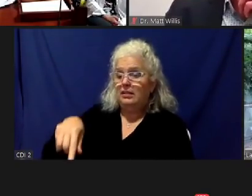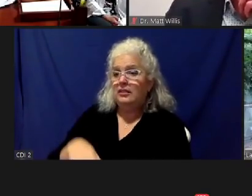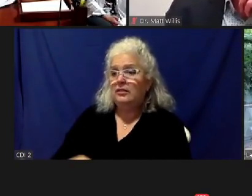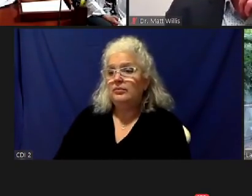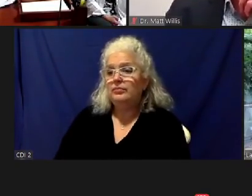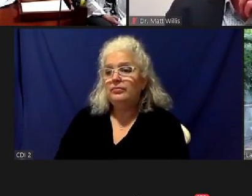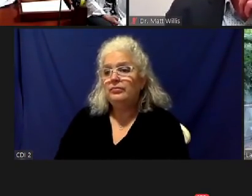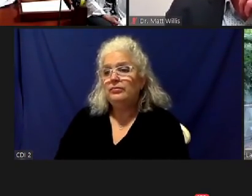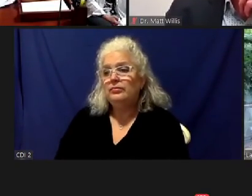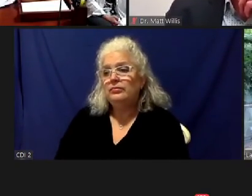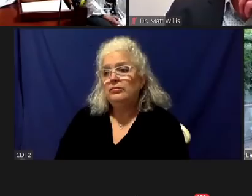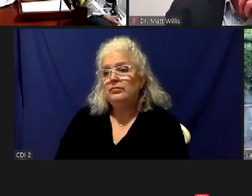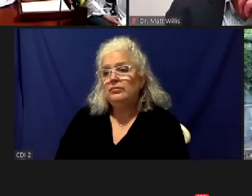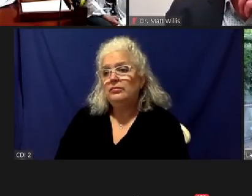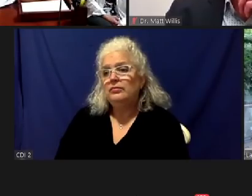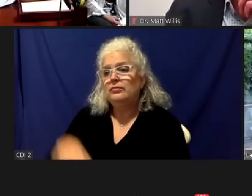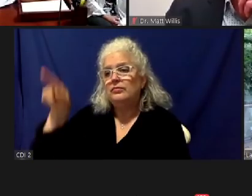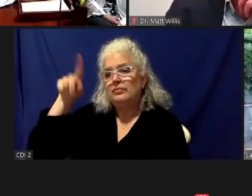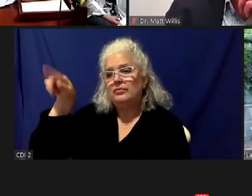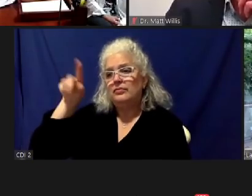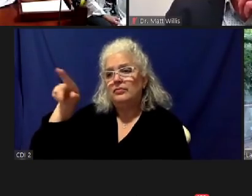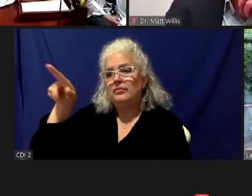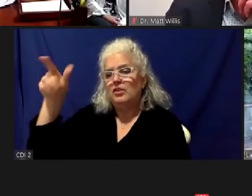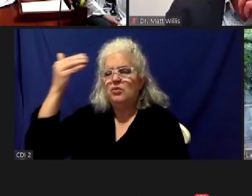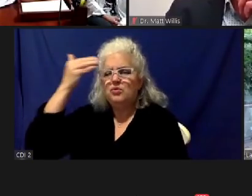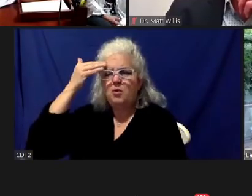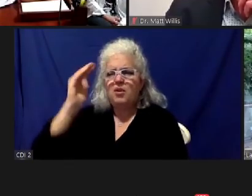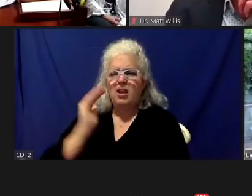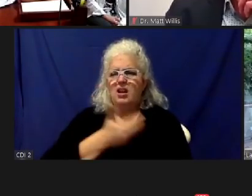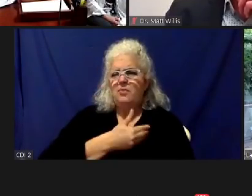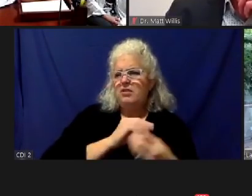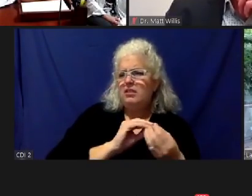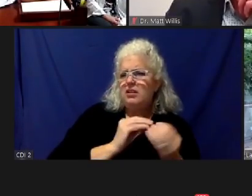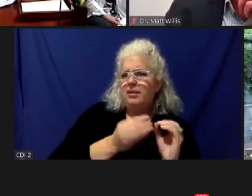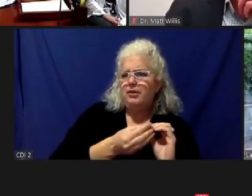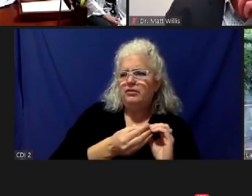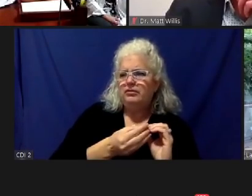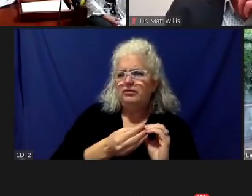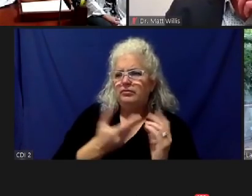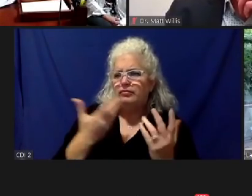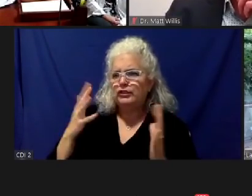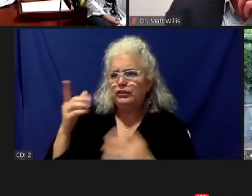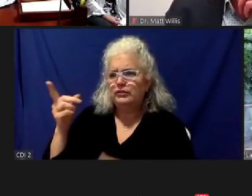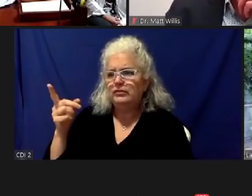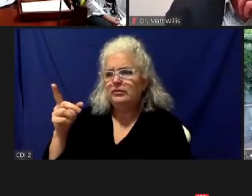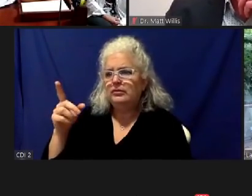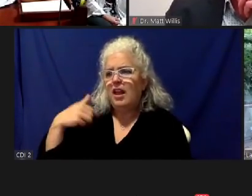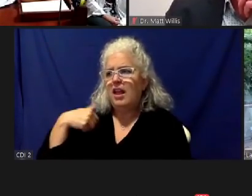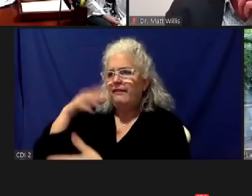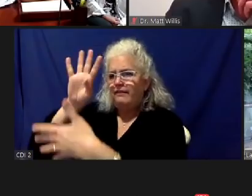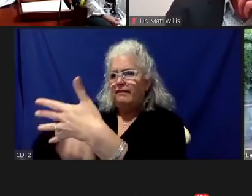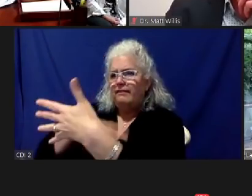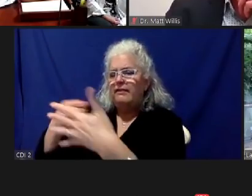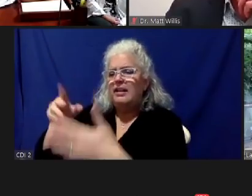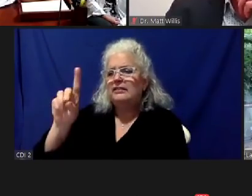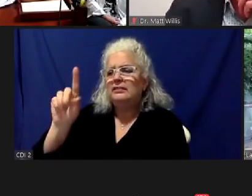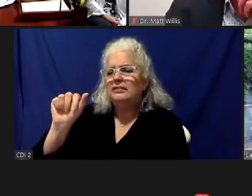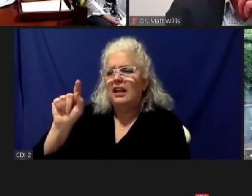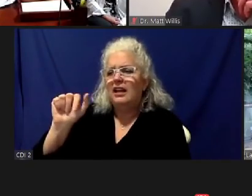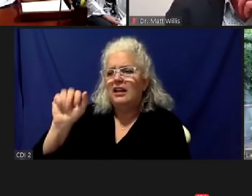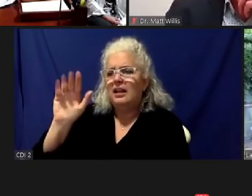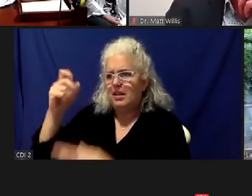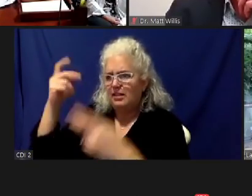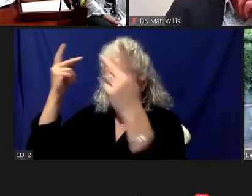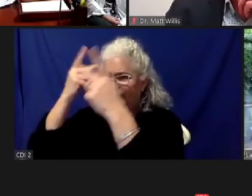they essentially calculated that and then allocated proportionally across the state, based upon that number. Once